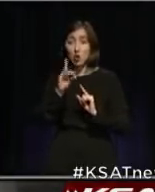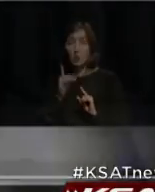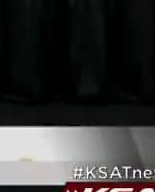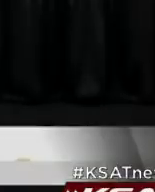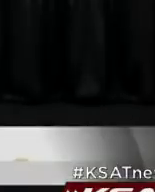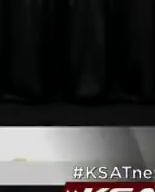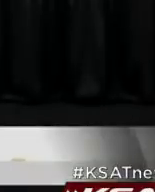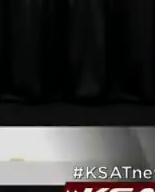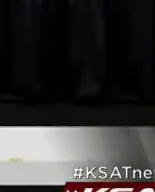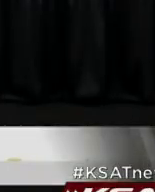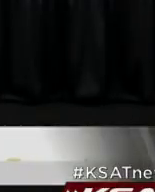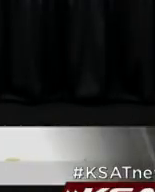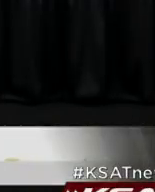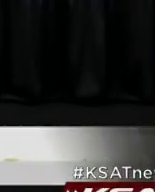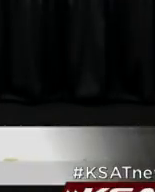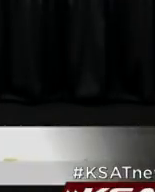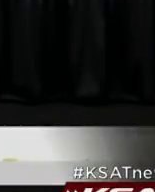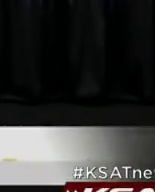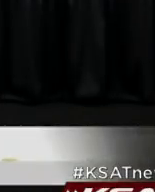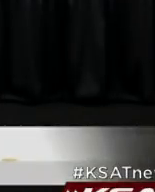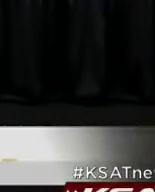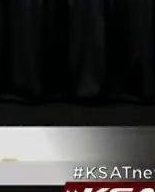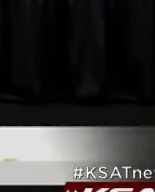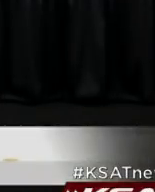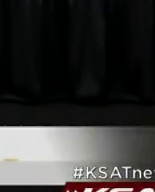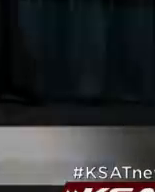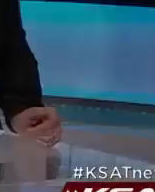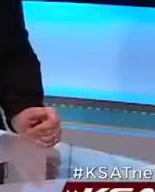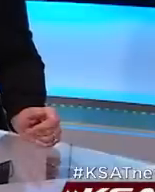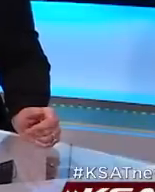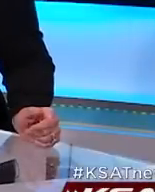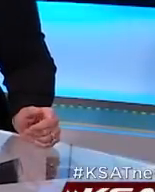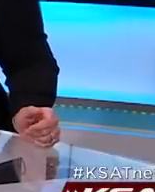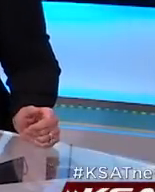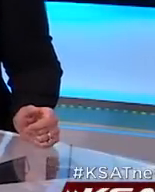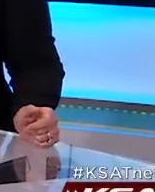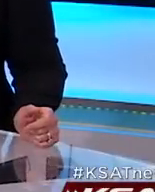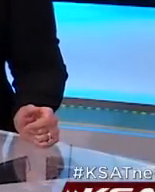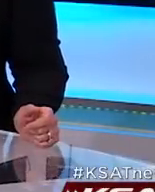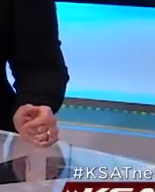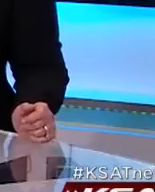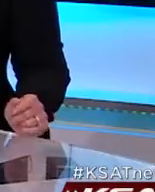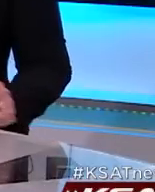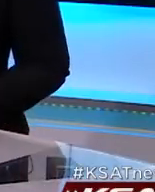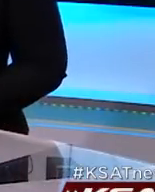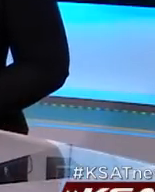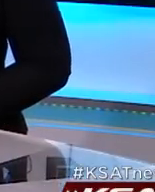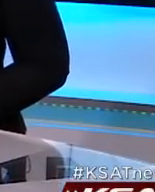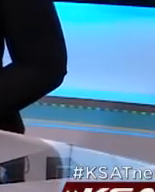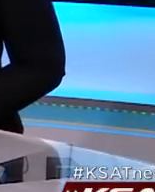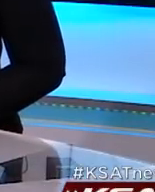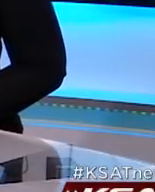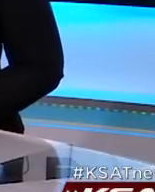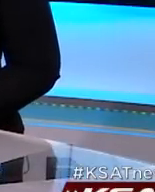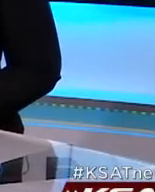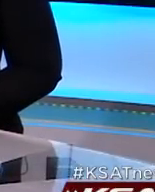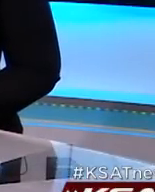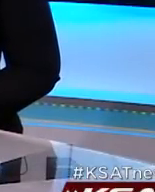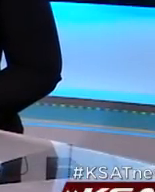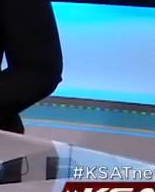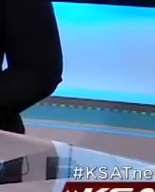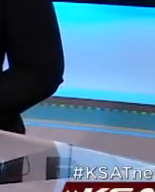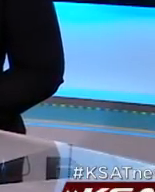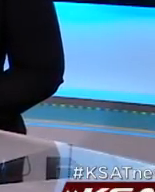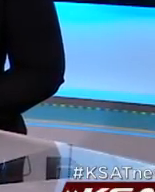COVID-19.sanantonio.gov. All right, more encouraging numbers coming from City Hall with the mayor and the county judge, though the judge saying it is not over yet,